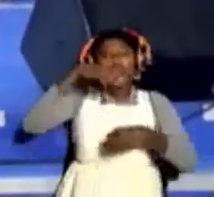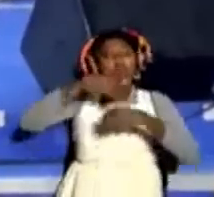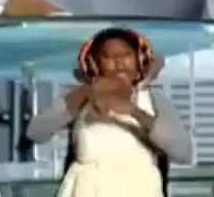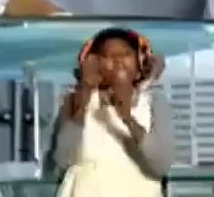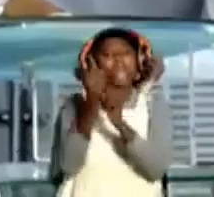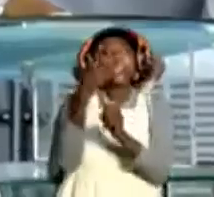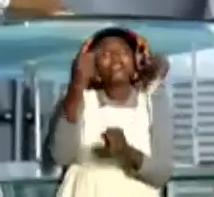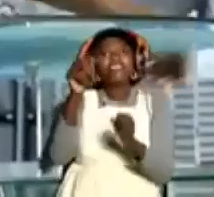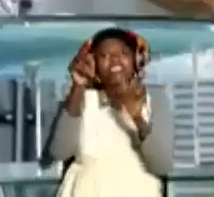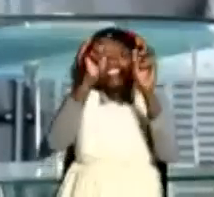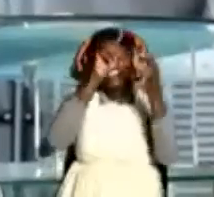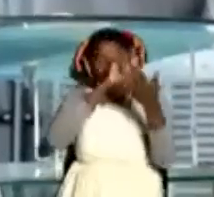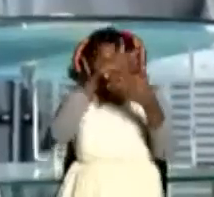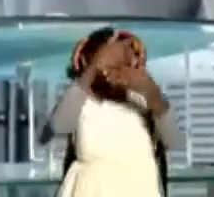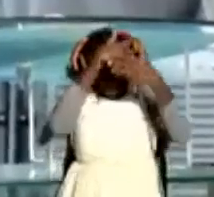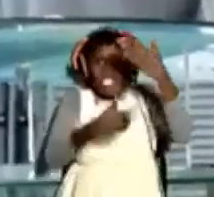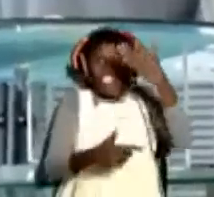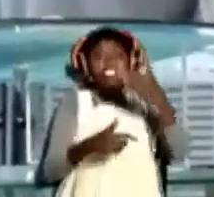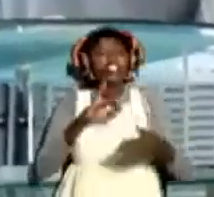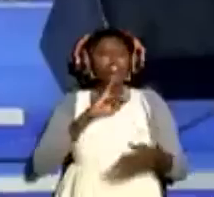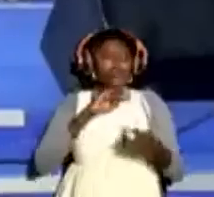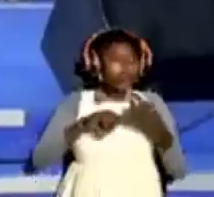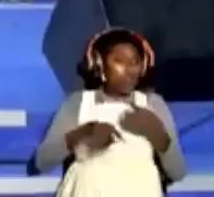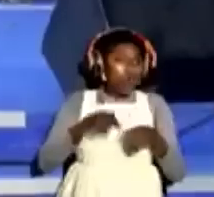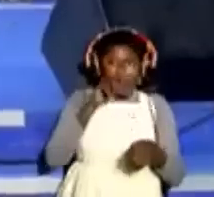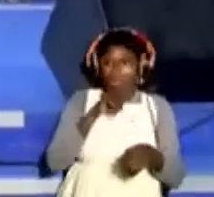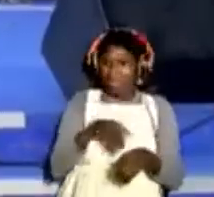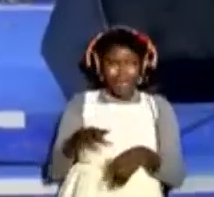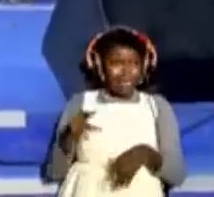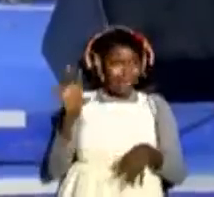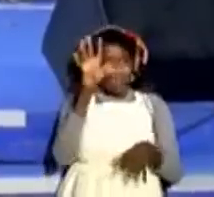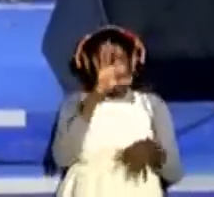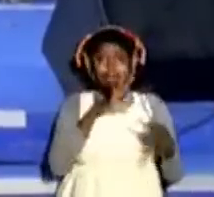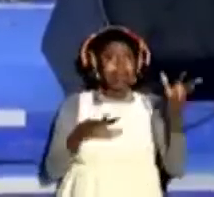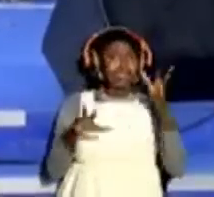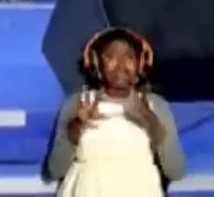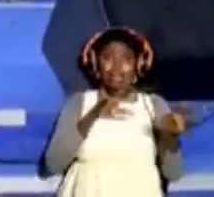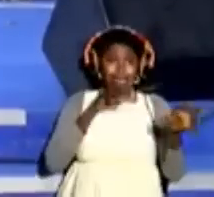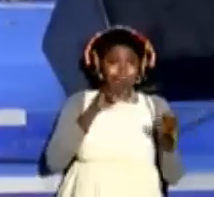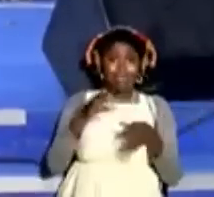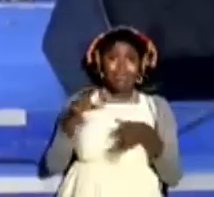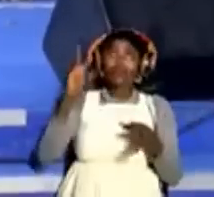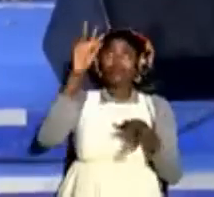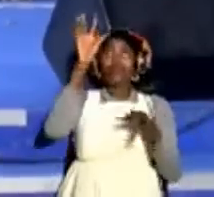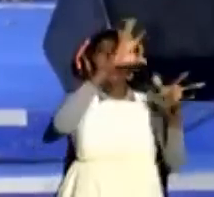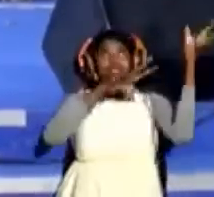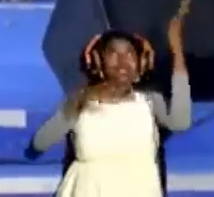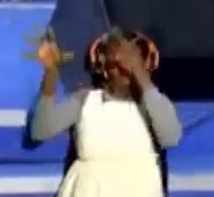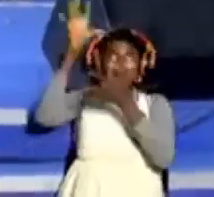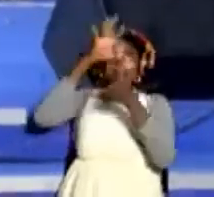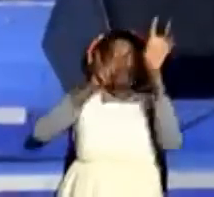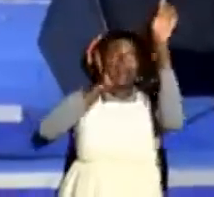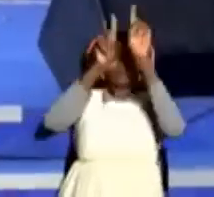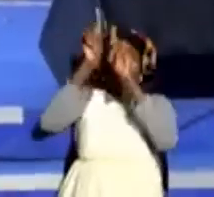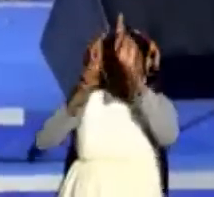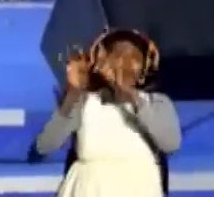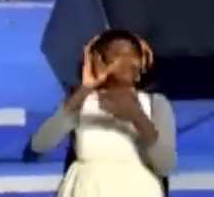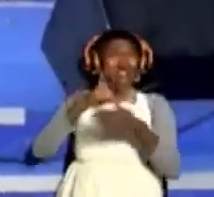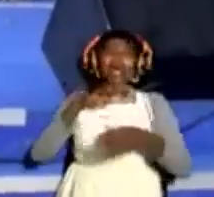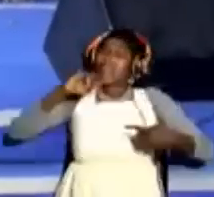text to become a wandering star that has no location. And it pains